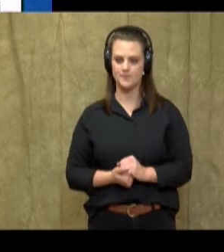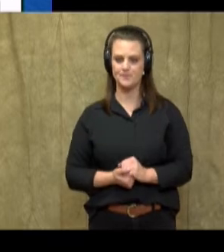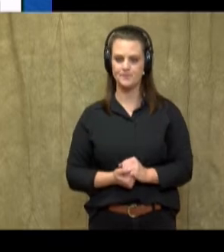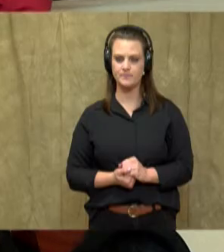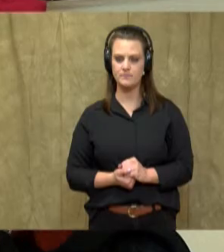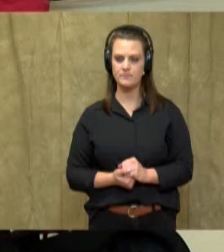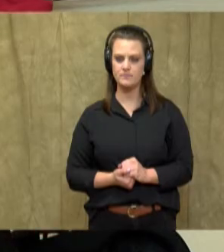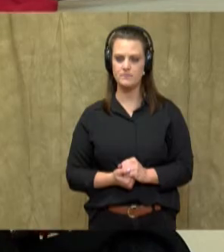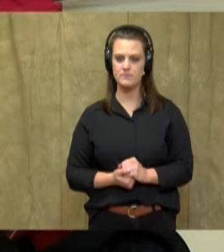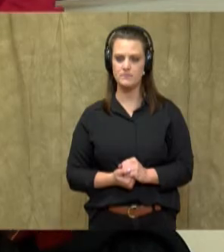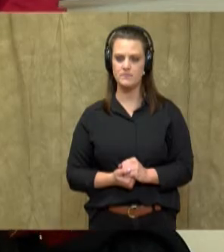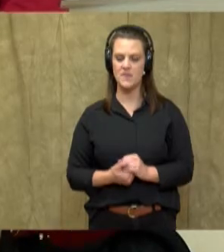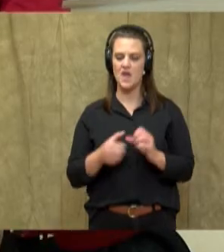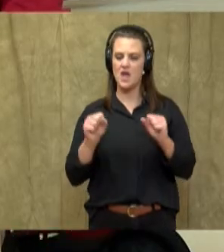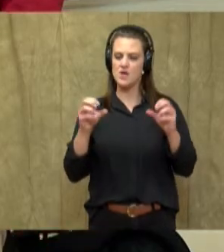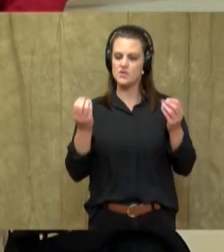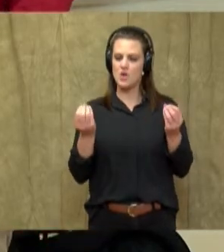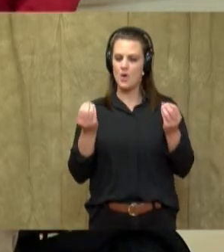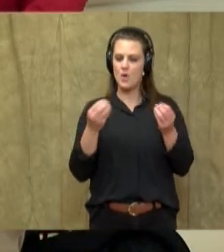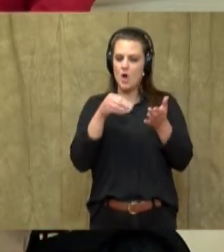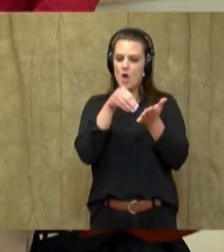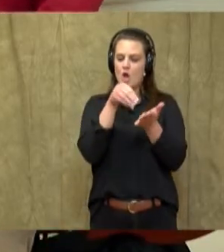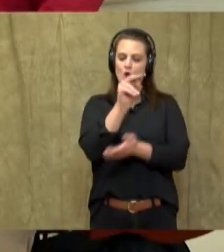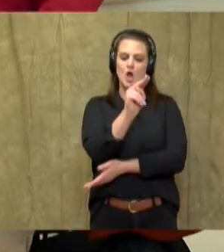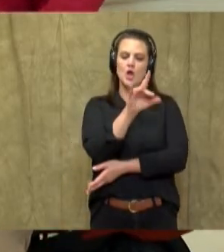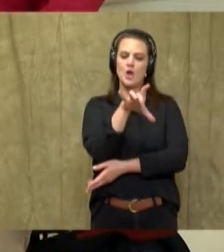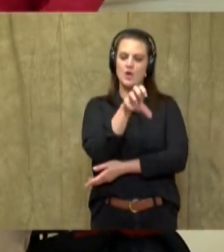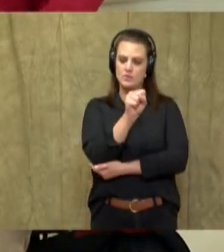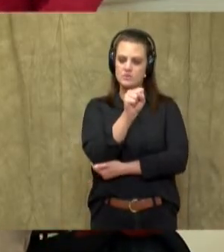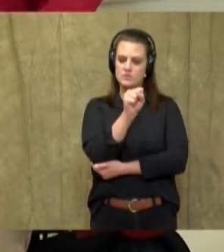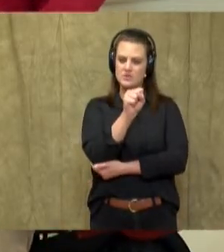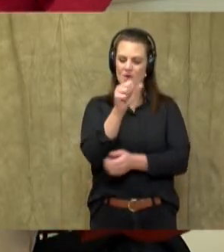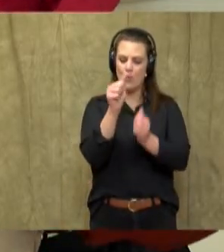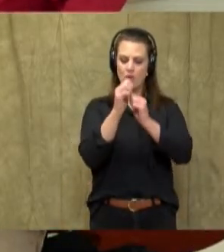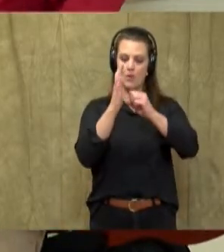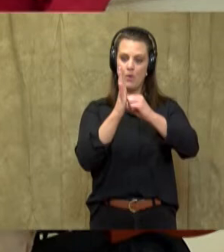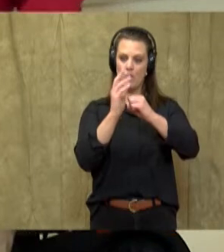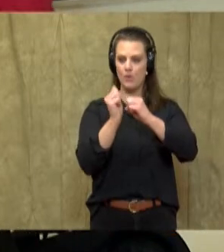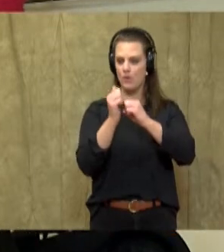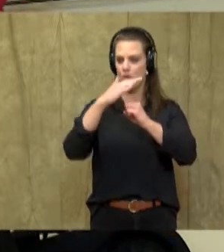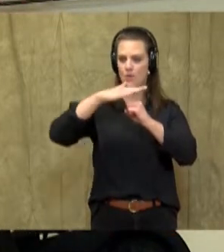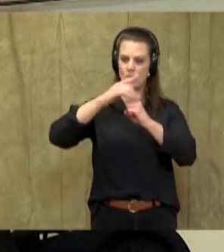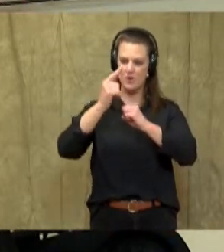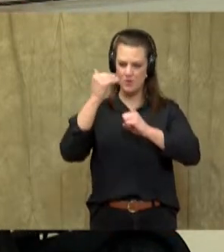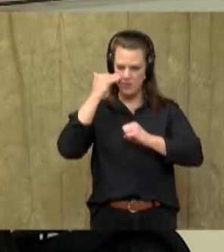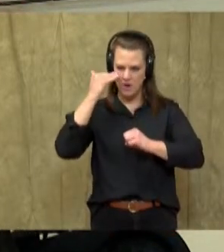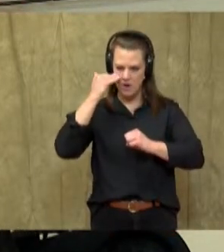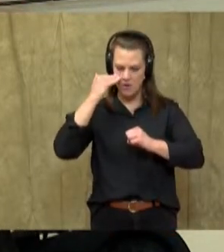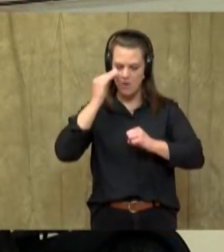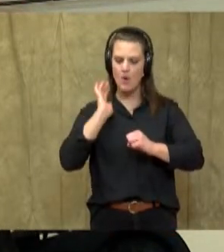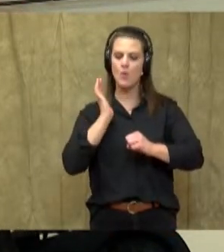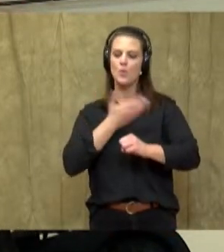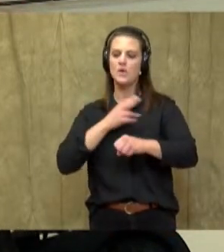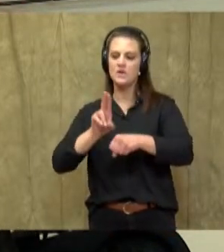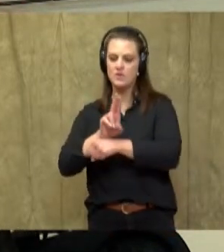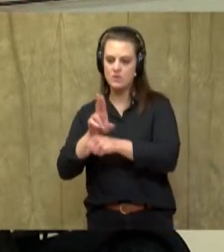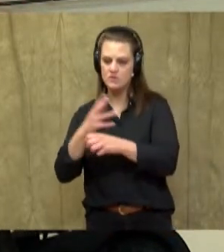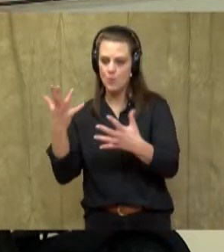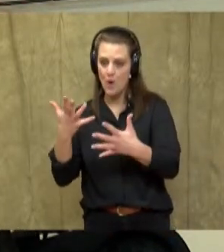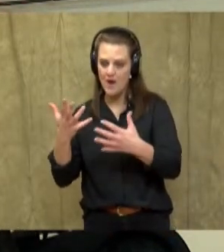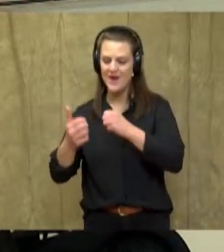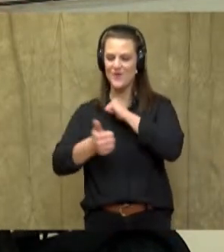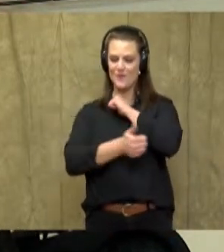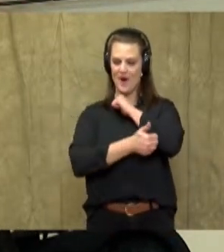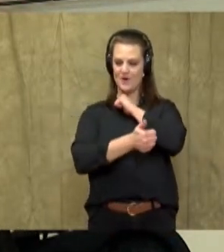that rather than our musical notes with our circles and lines, we have in this example